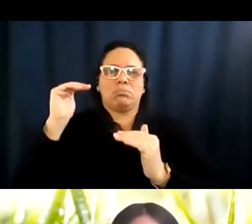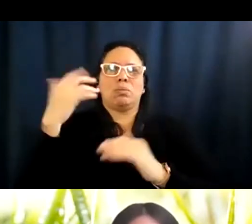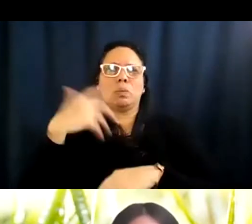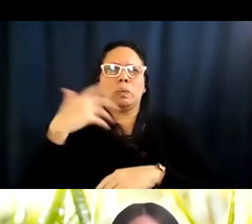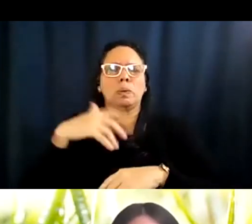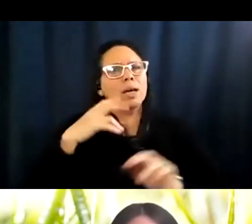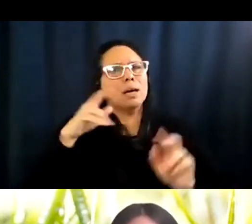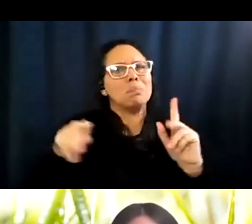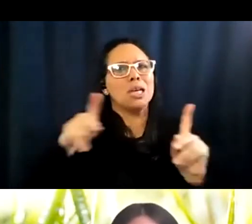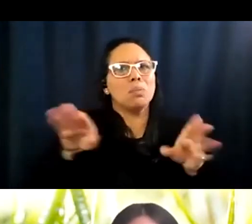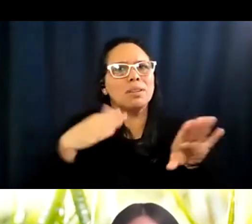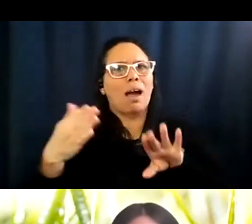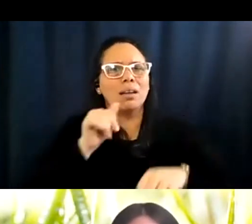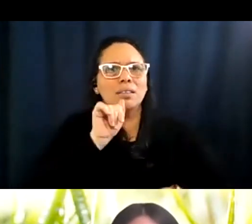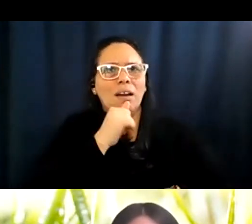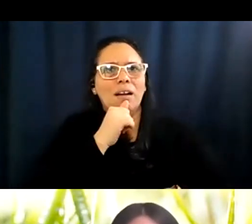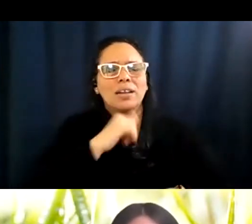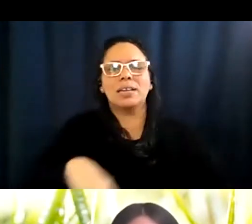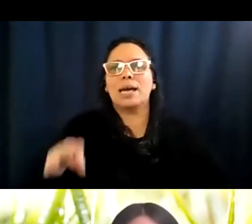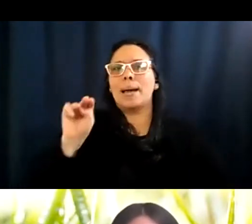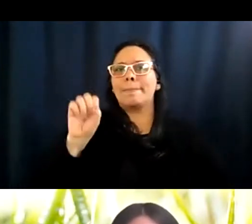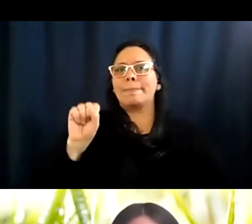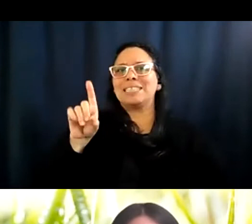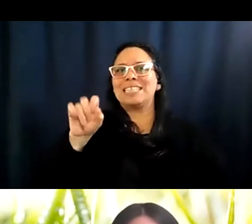suffering. And Ms. Davis explained all of it to us.